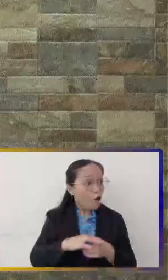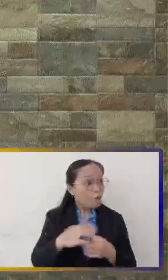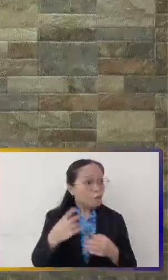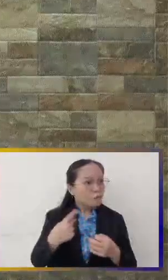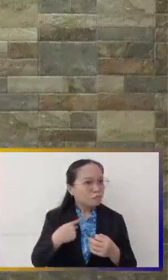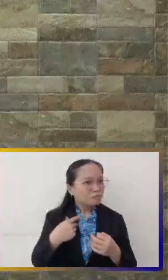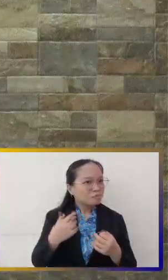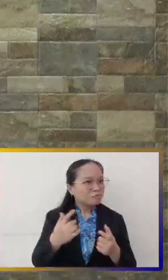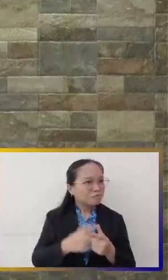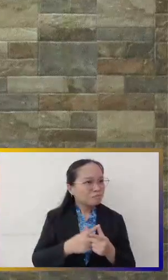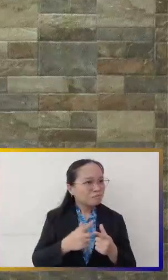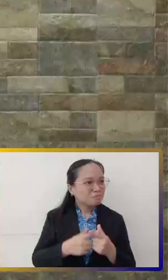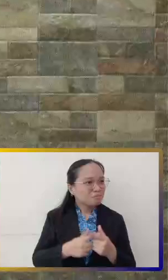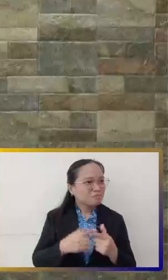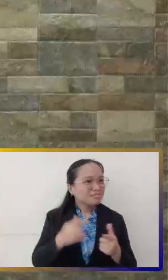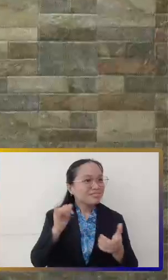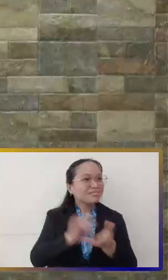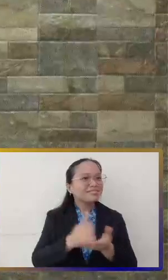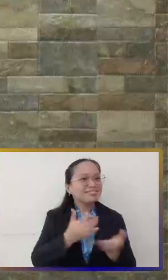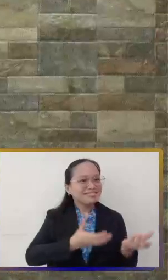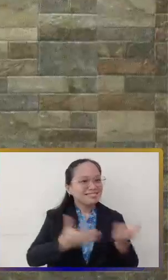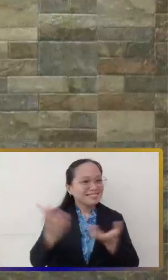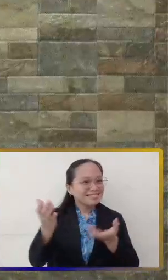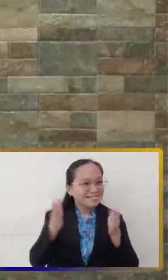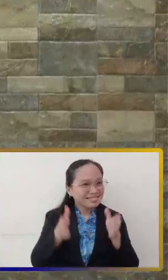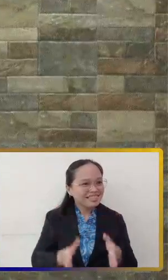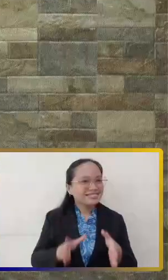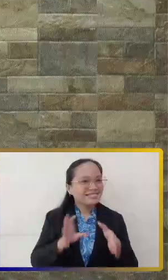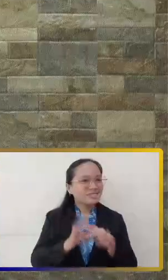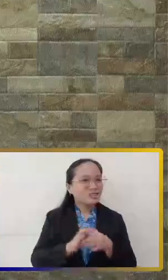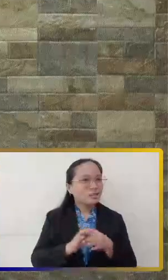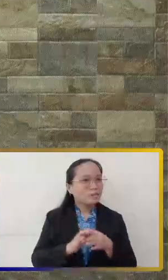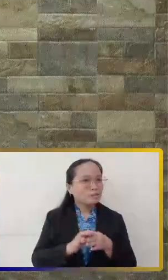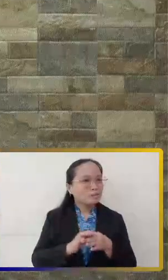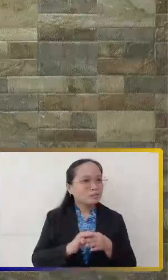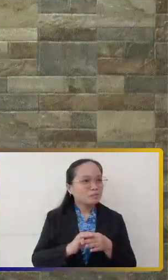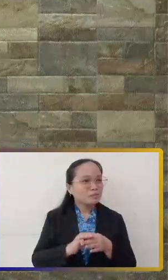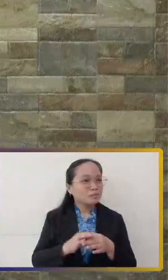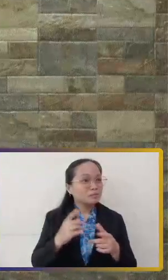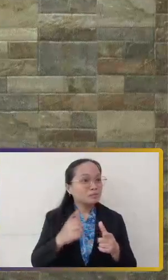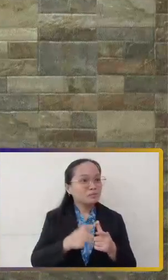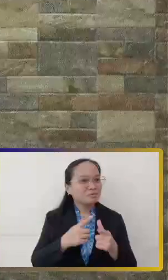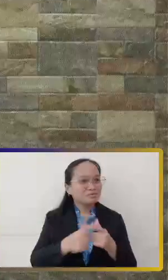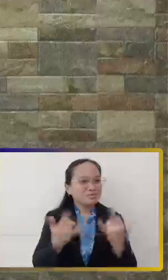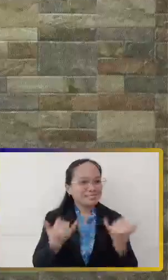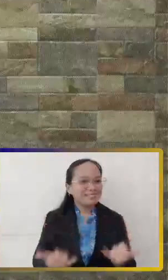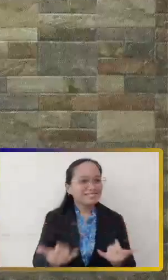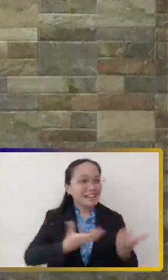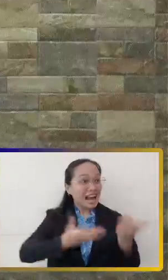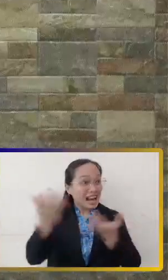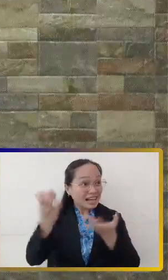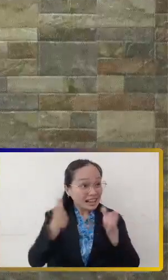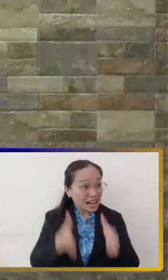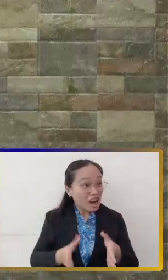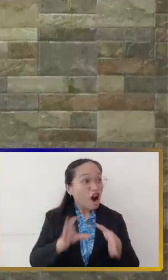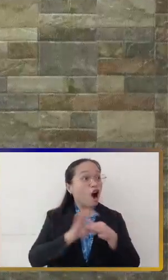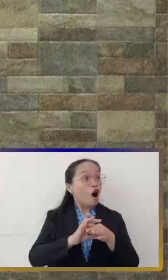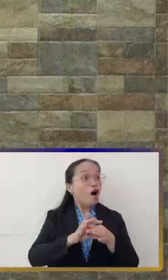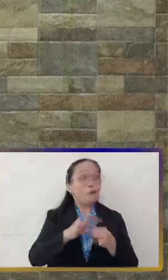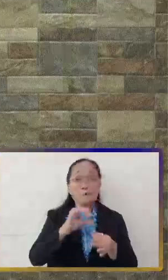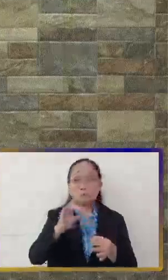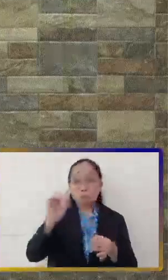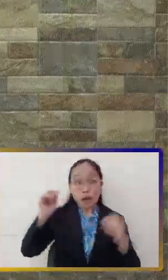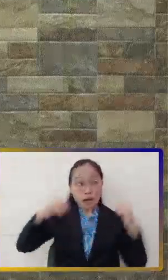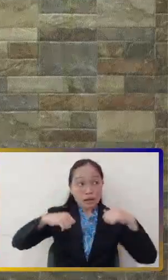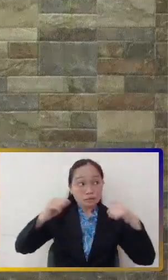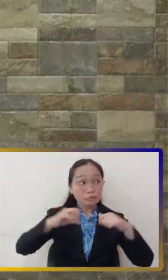see? And the carrier of the covenant. What is the covenant? Okay? Now, within the covenant, napakaraming